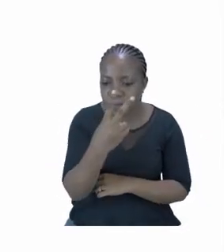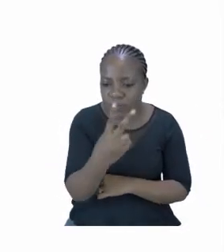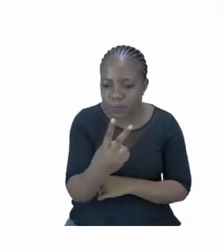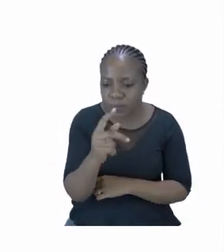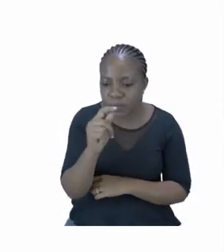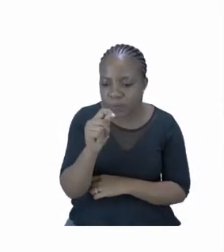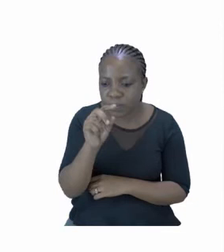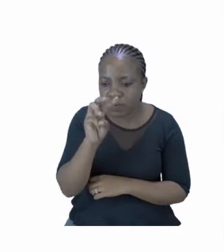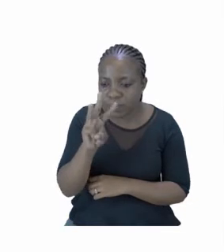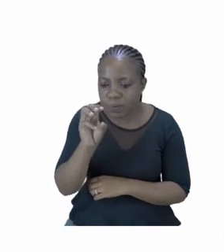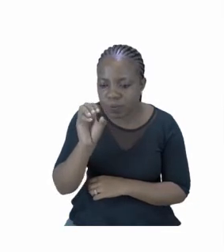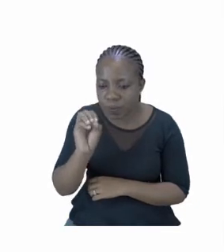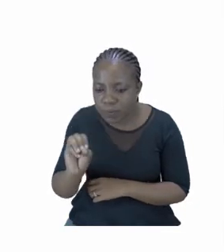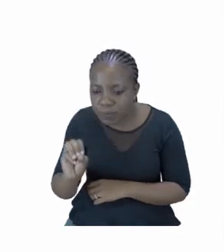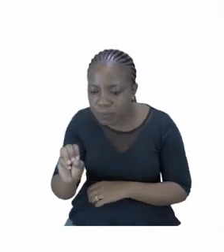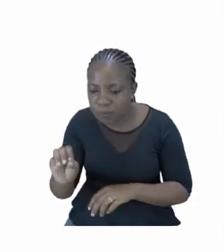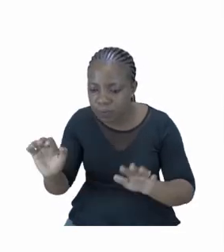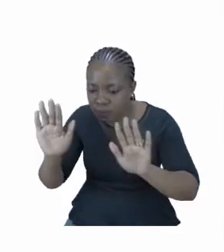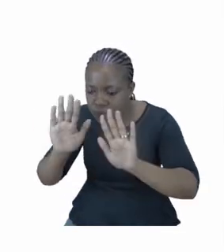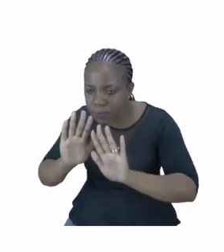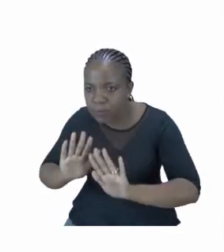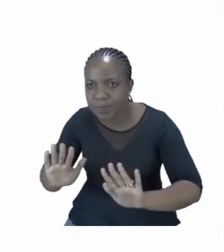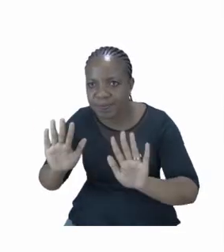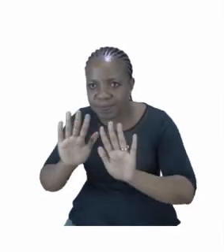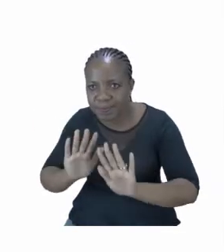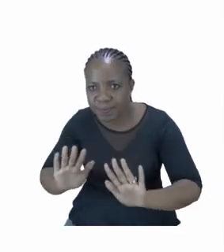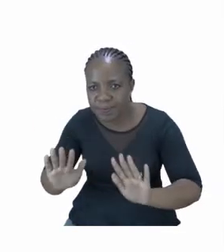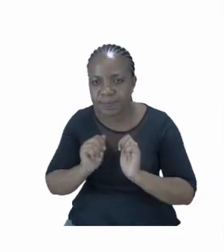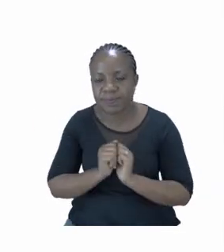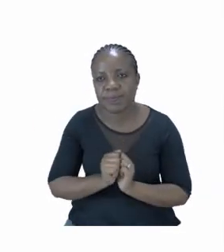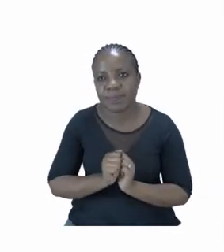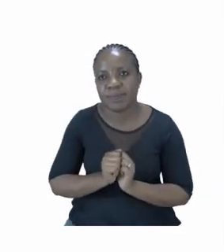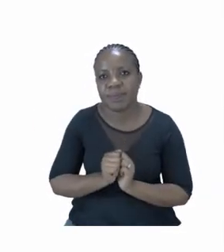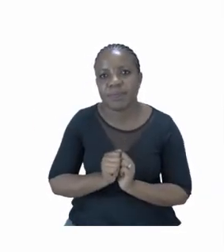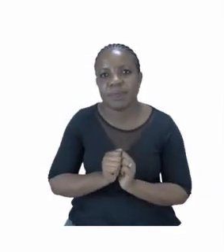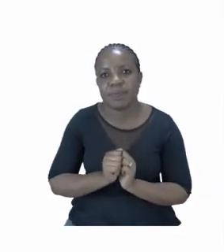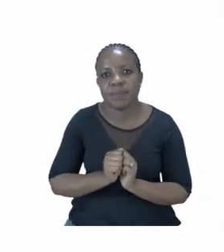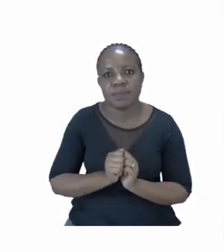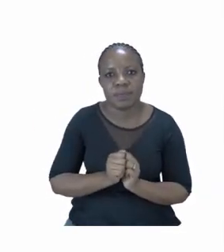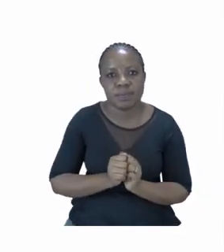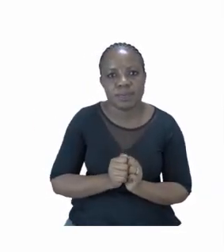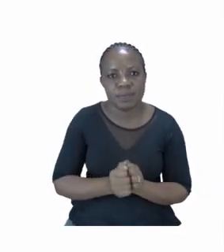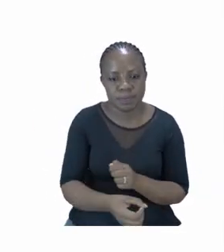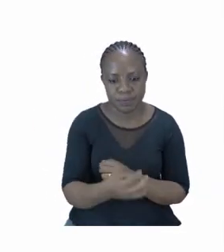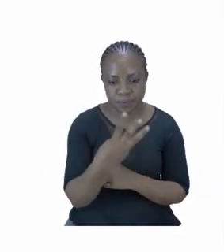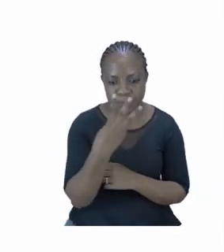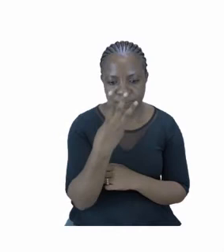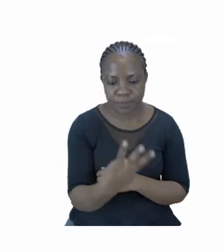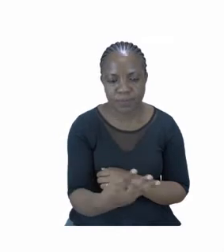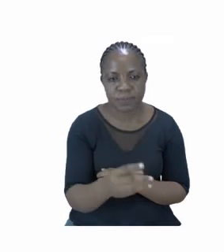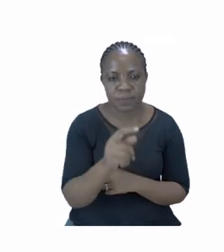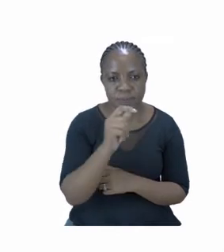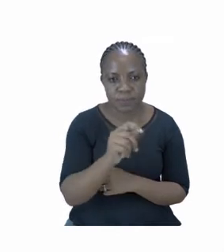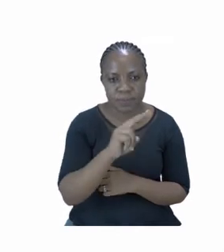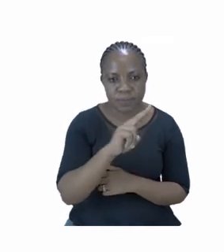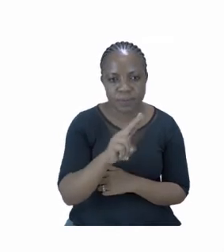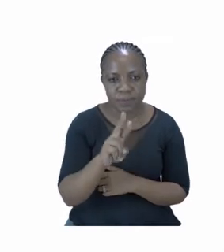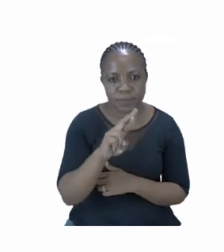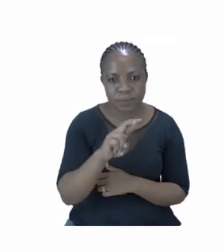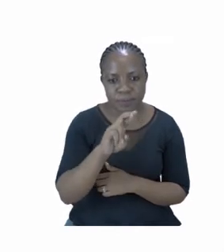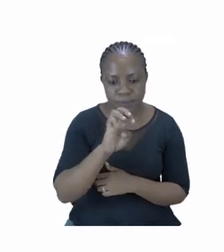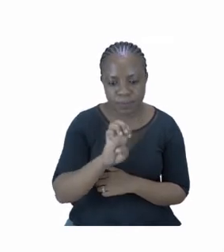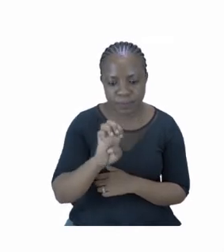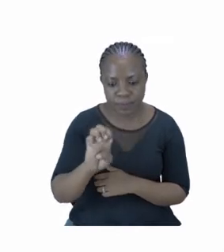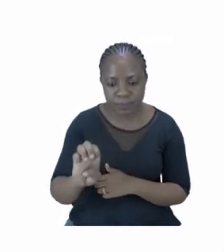two and color it. And then the word three and